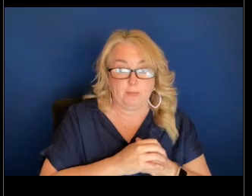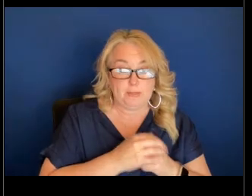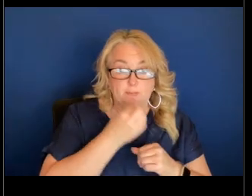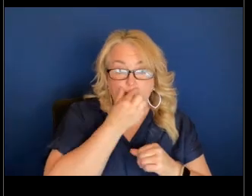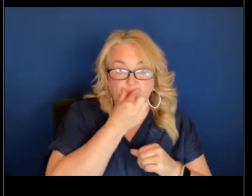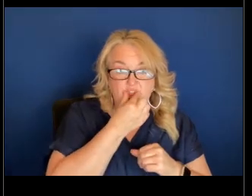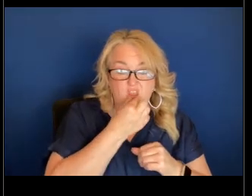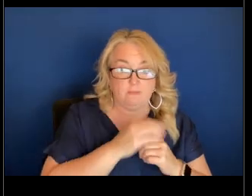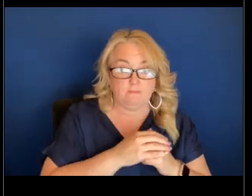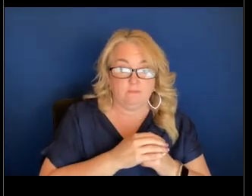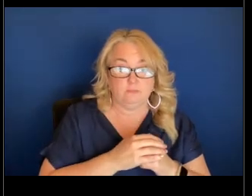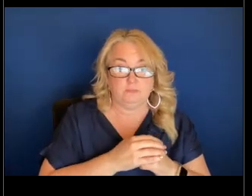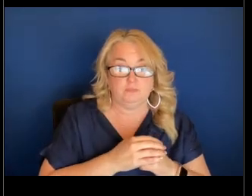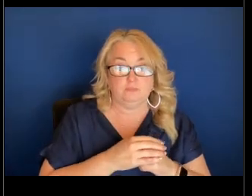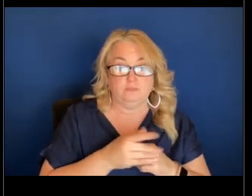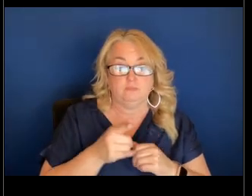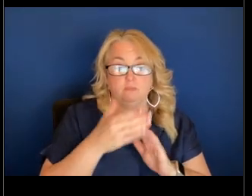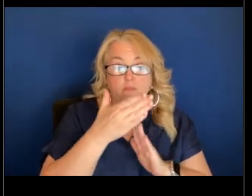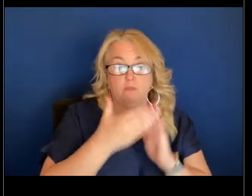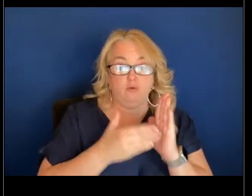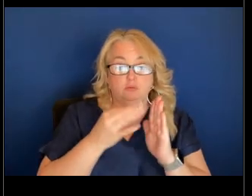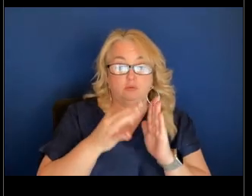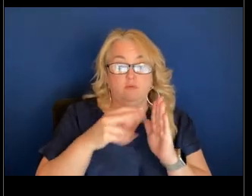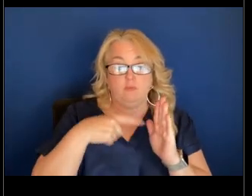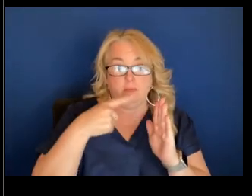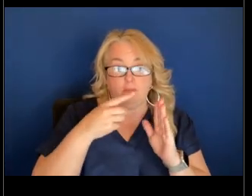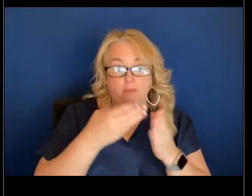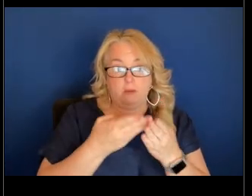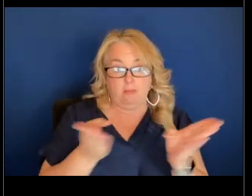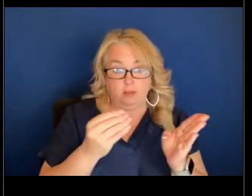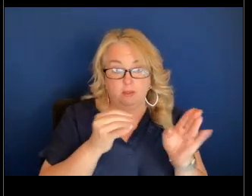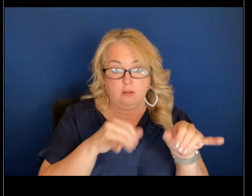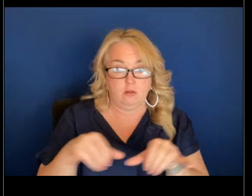which reads, portions of public and common